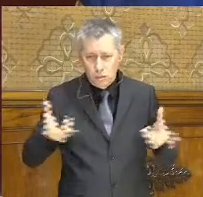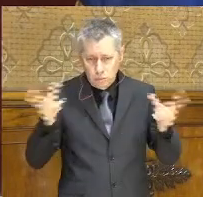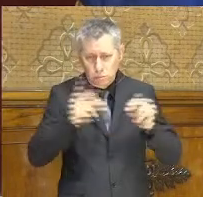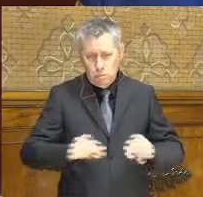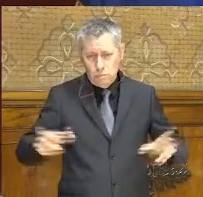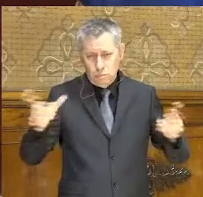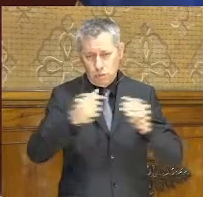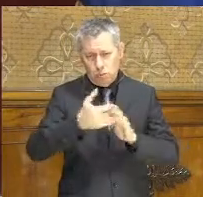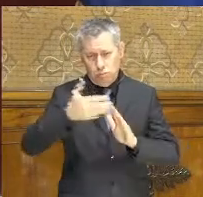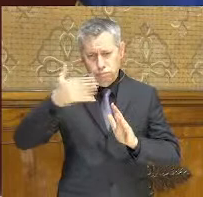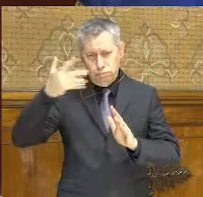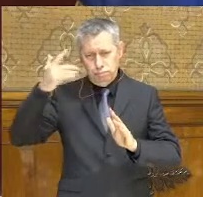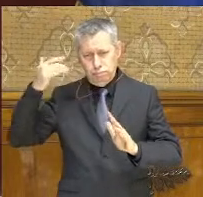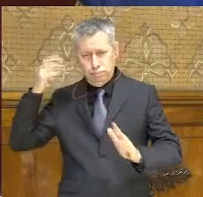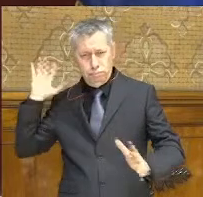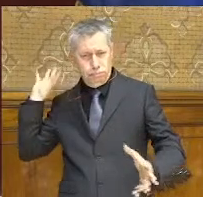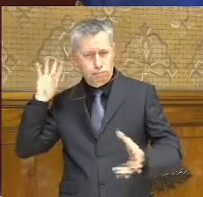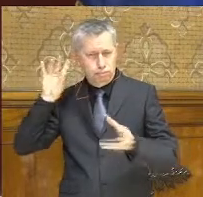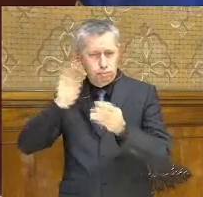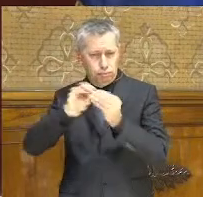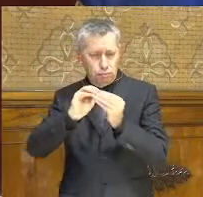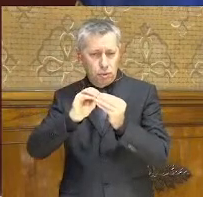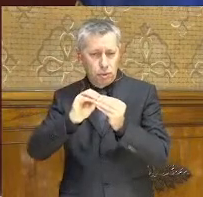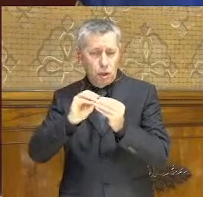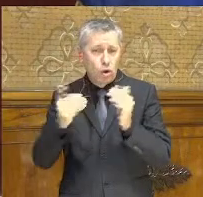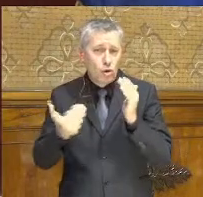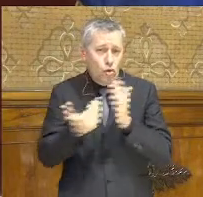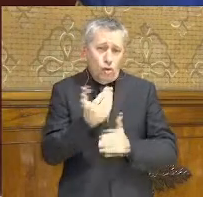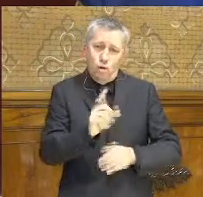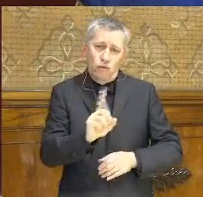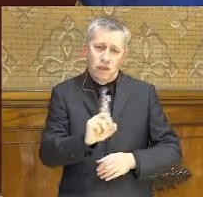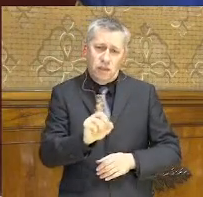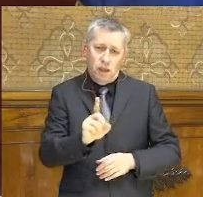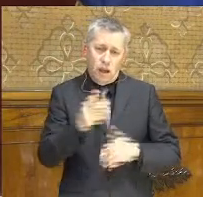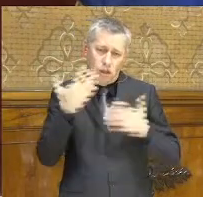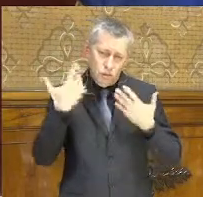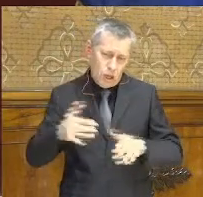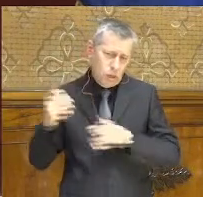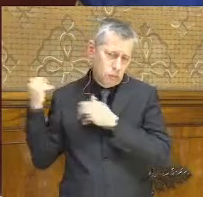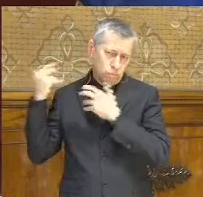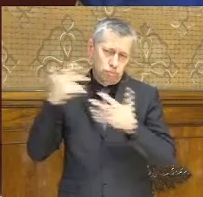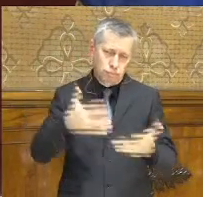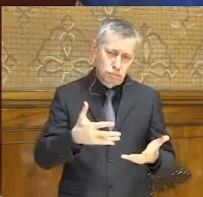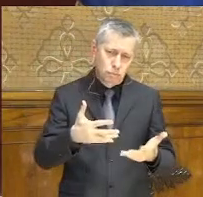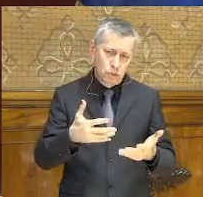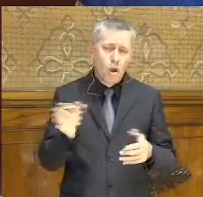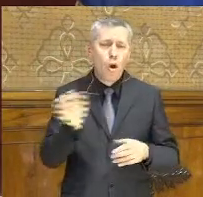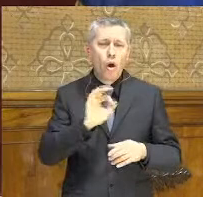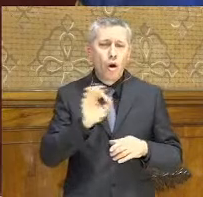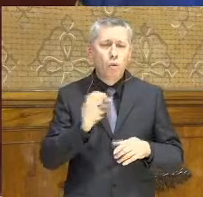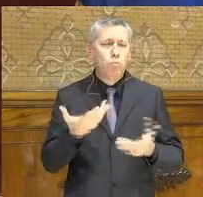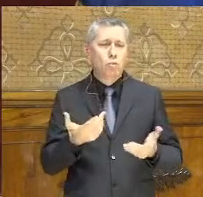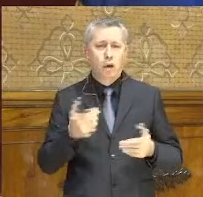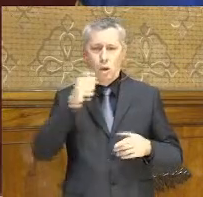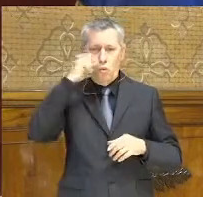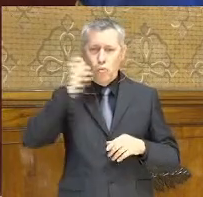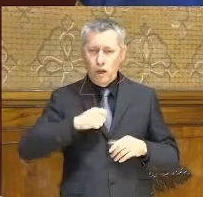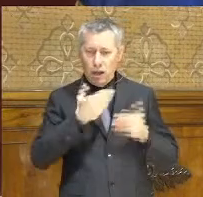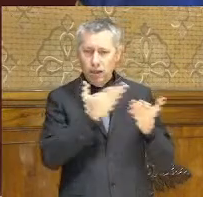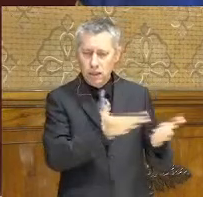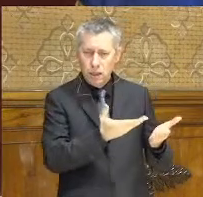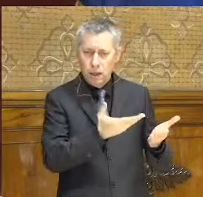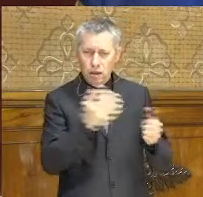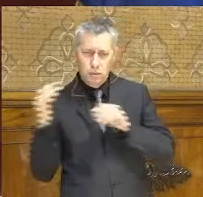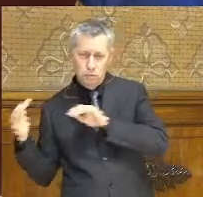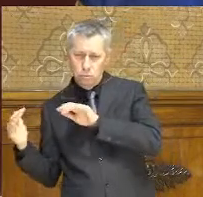of systemic racial violence, while cross-border invasions, such as we see today in